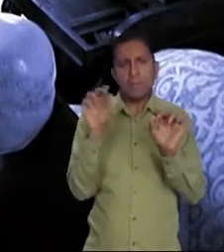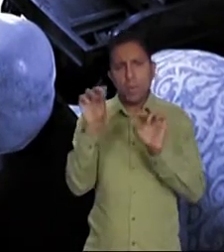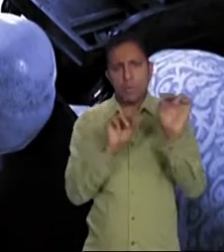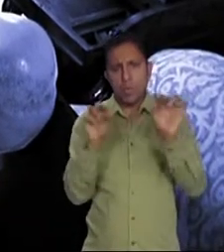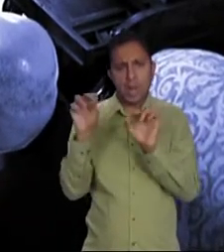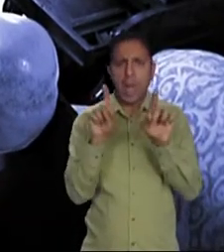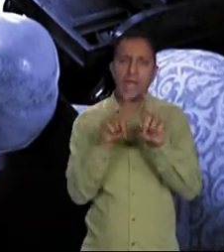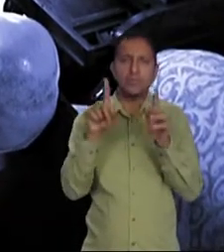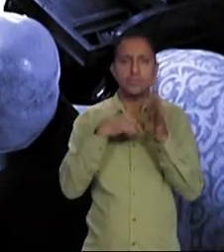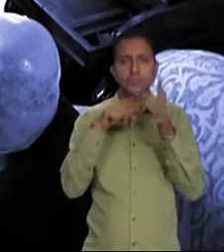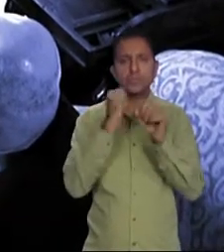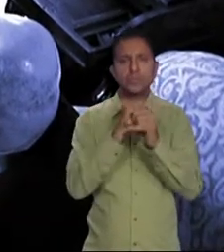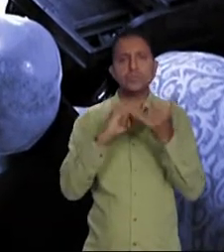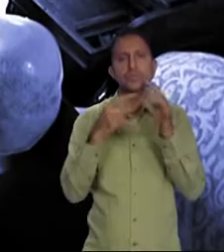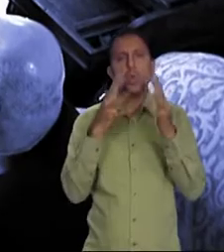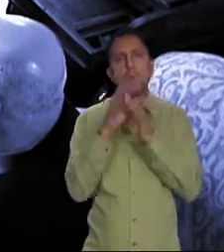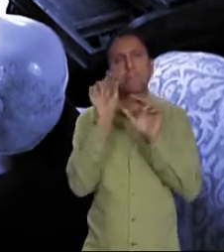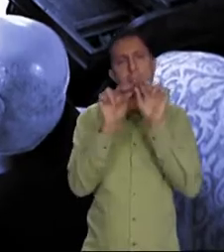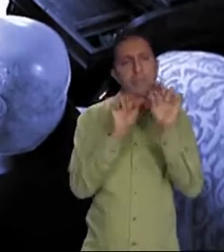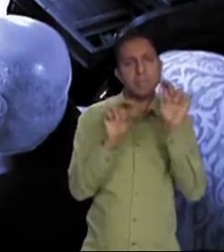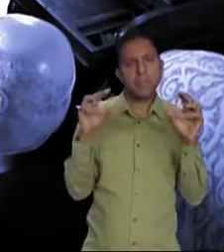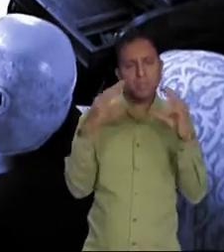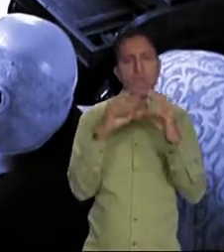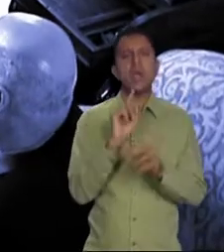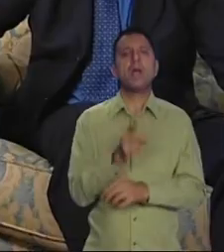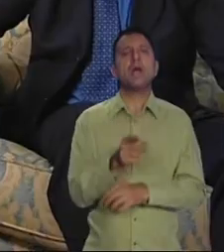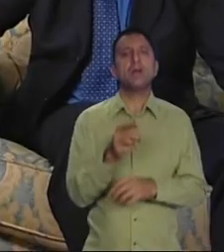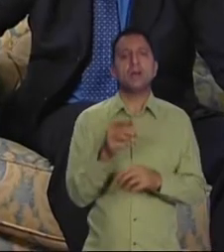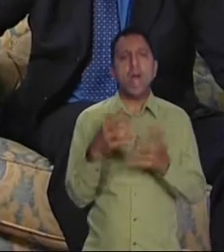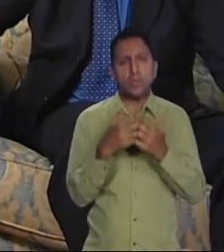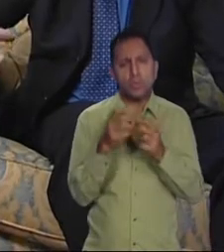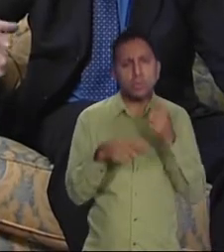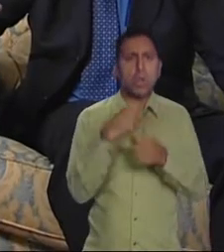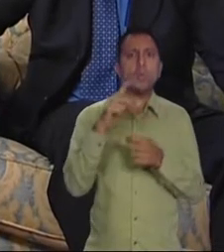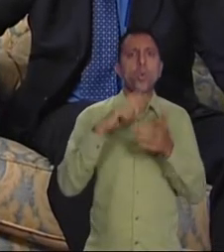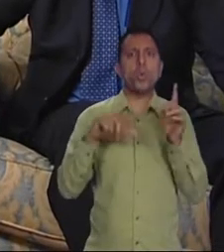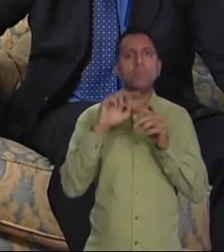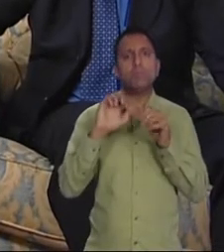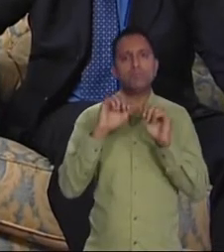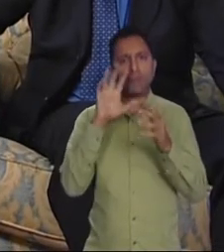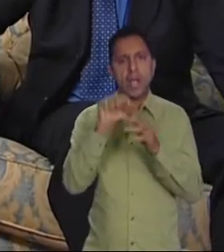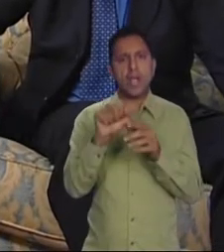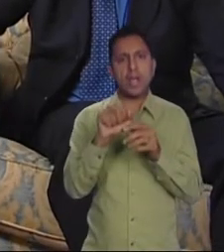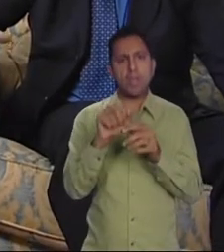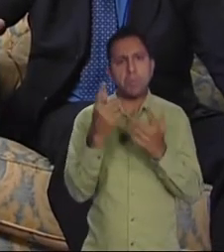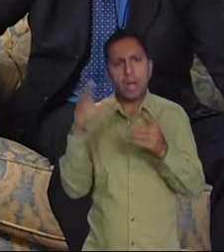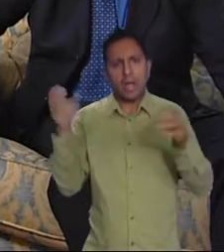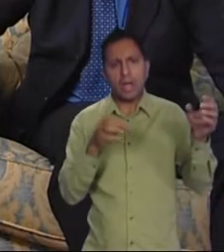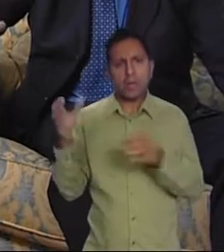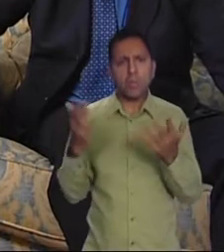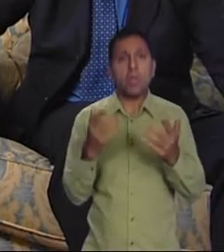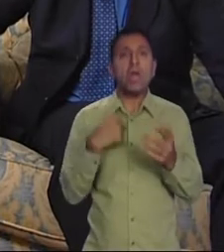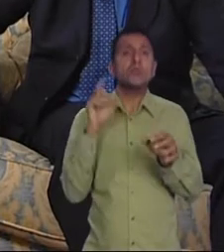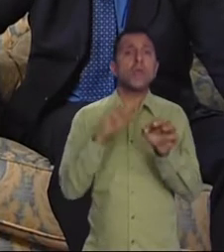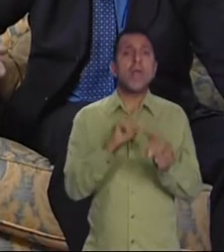code breaker? Where are code breakers recruited? Well, I joined the army, of course, and transferred later into the Intelligence Corps. You